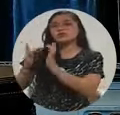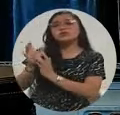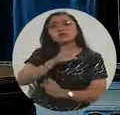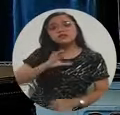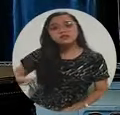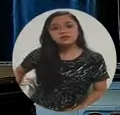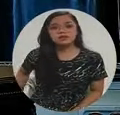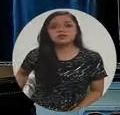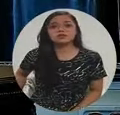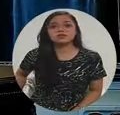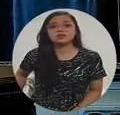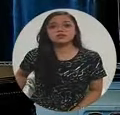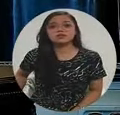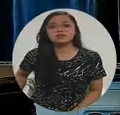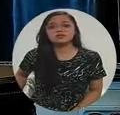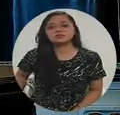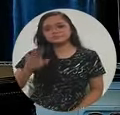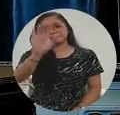Jesus Christ.